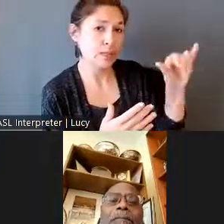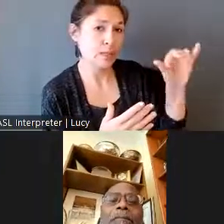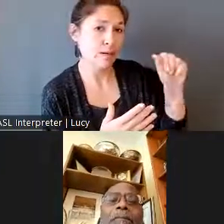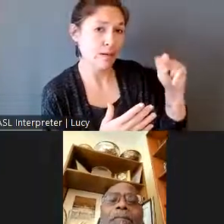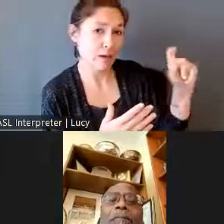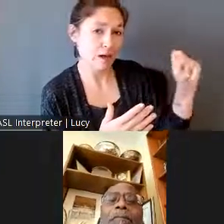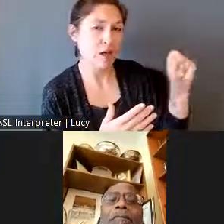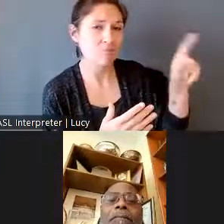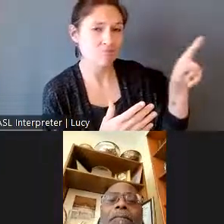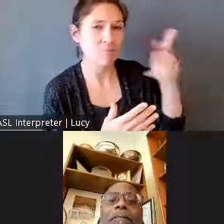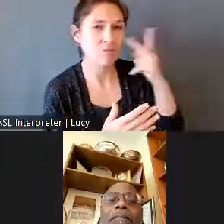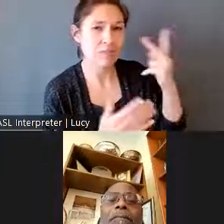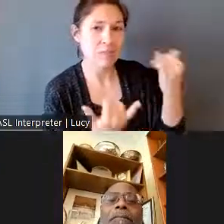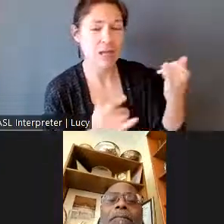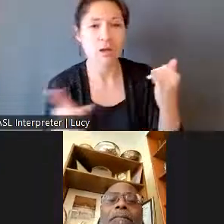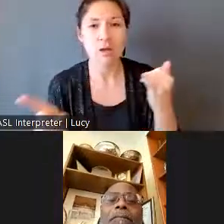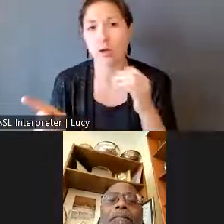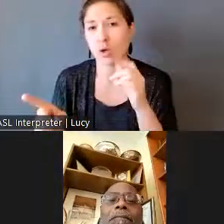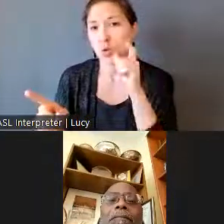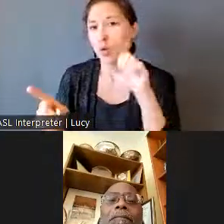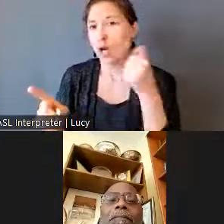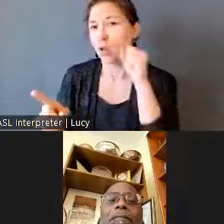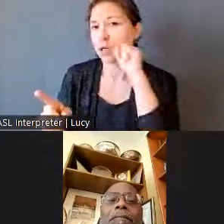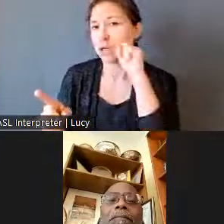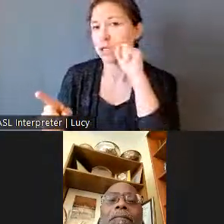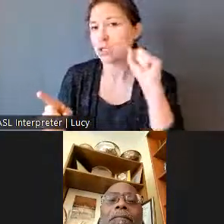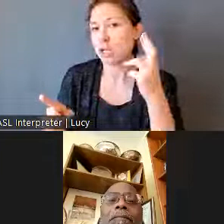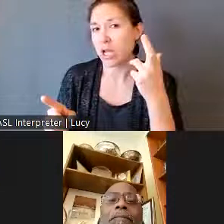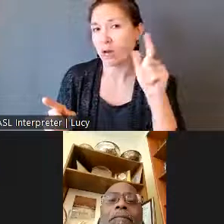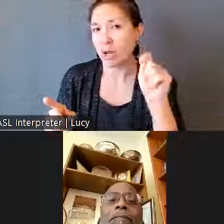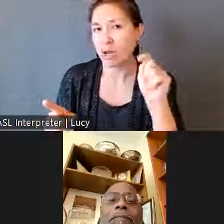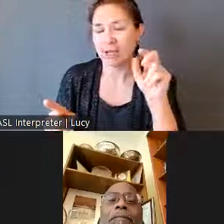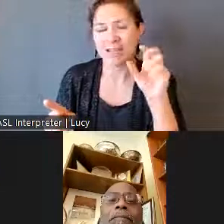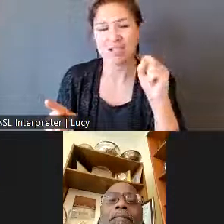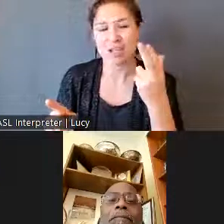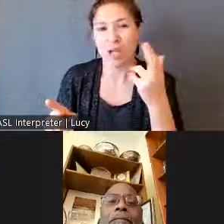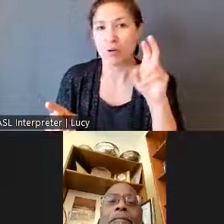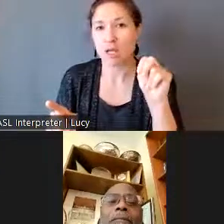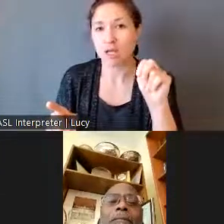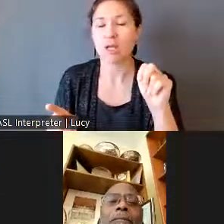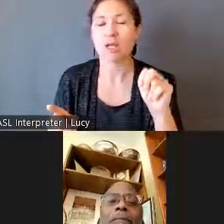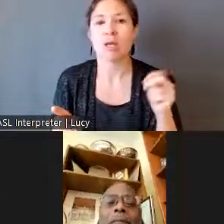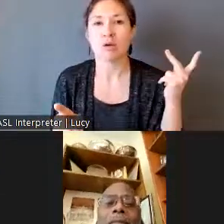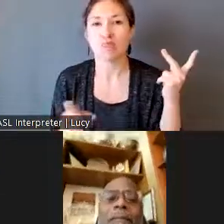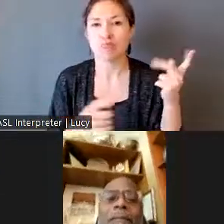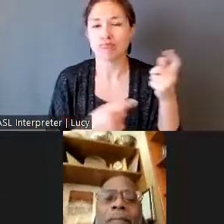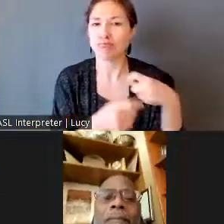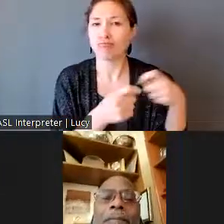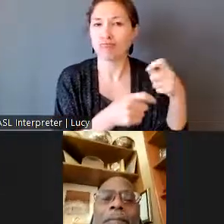and Sharon, who we will be switching and will be on the main screen. Thank you.